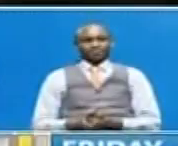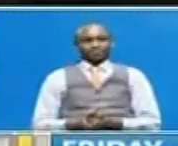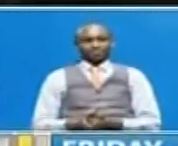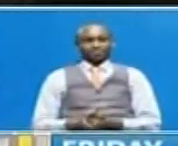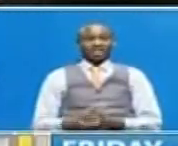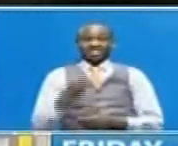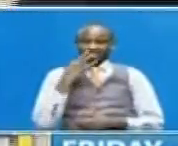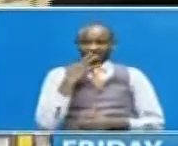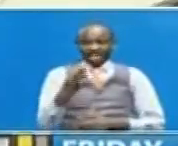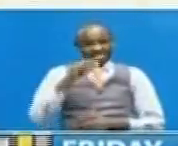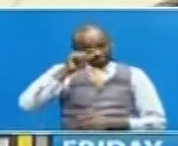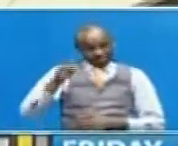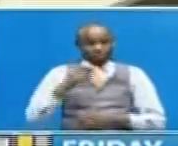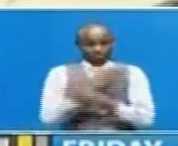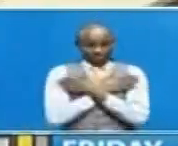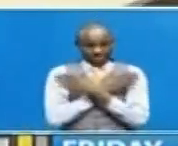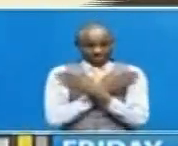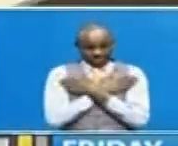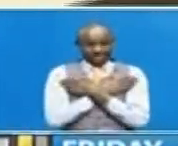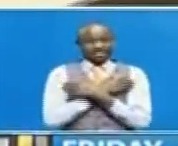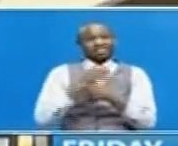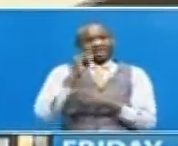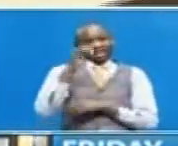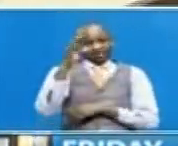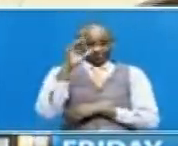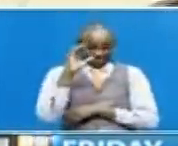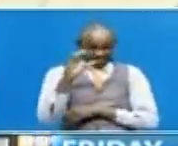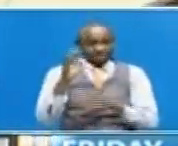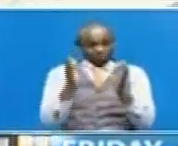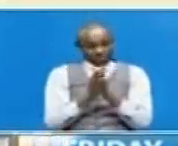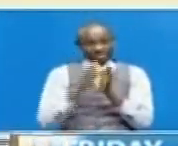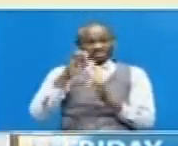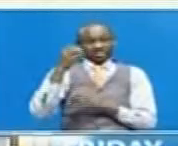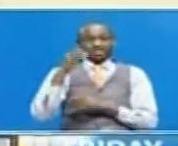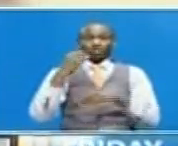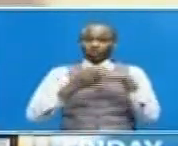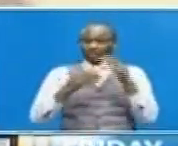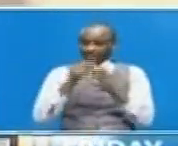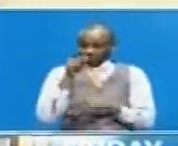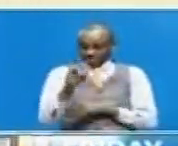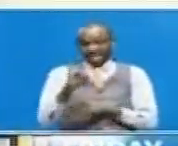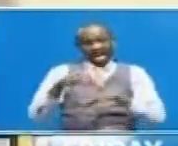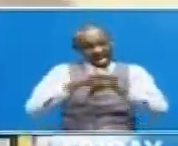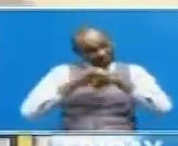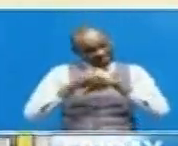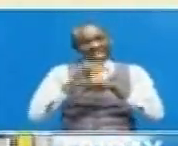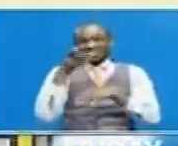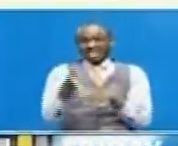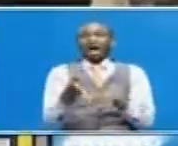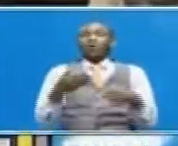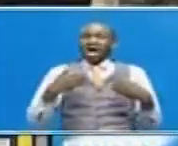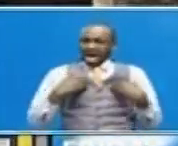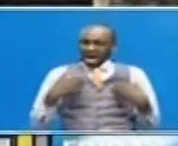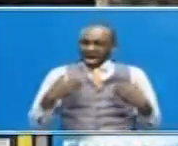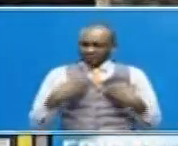The $300 million partnership between the International Finance Corporation and Citic Construction comes at a time when the African continent as a whole